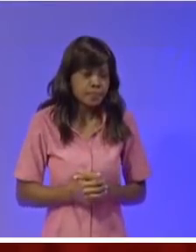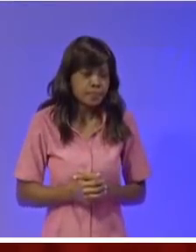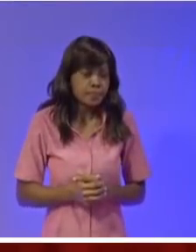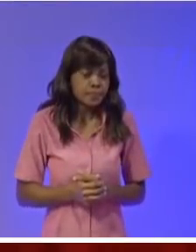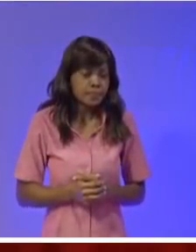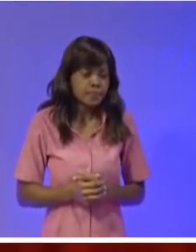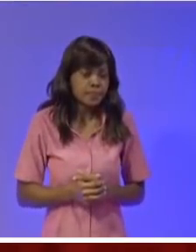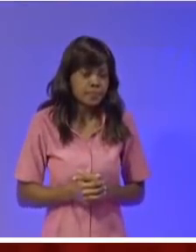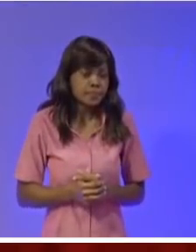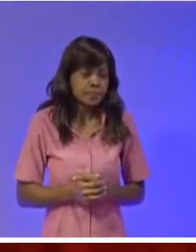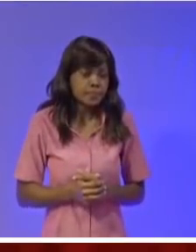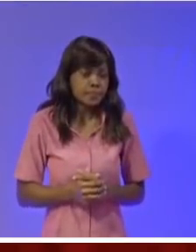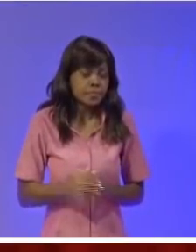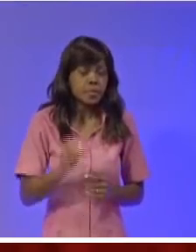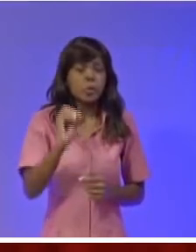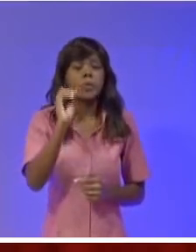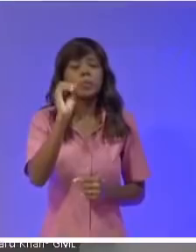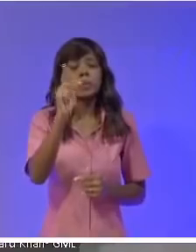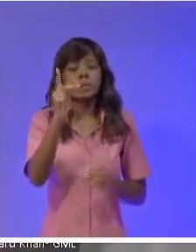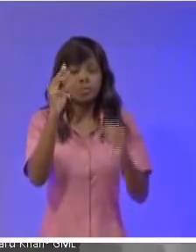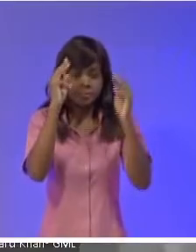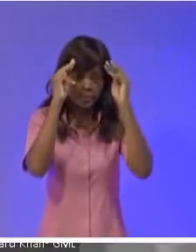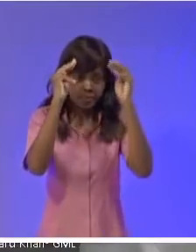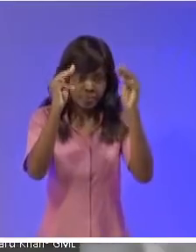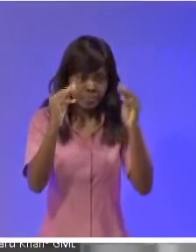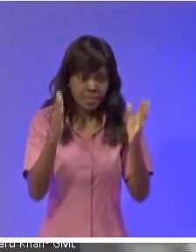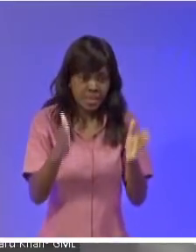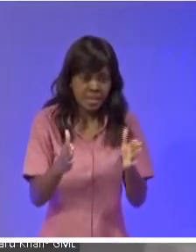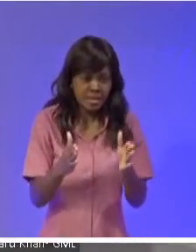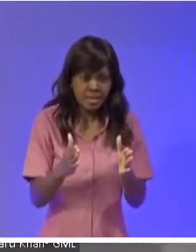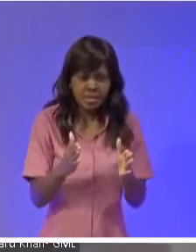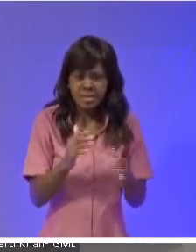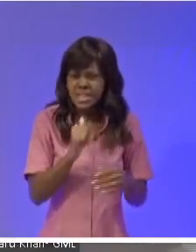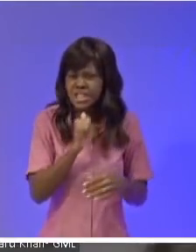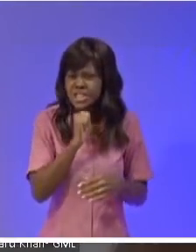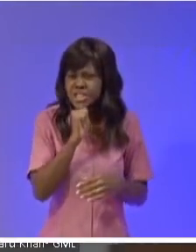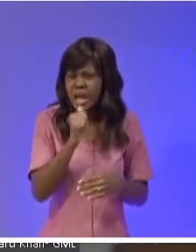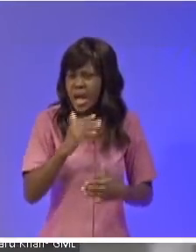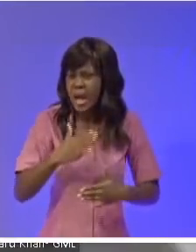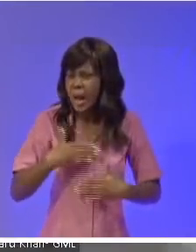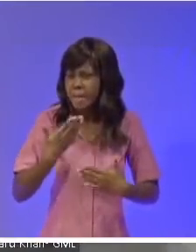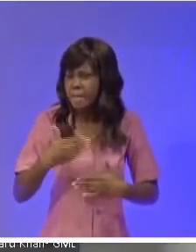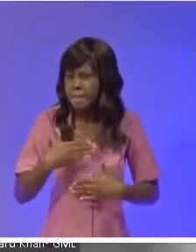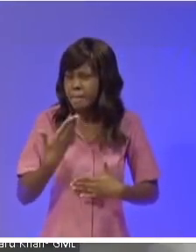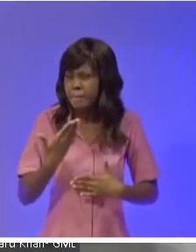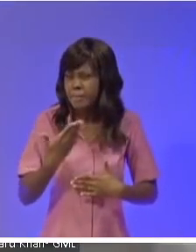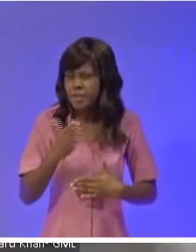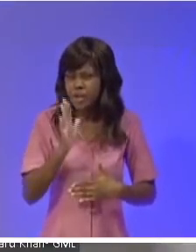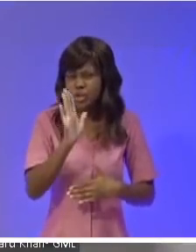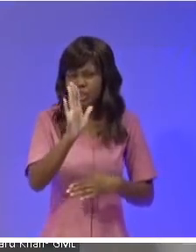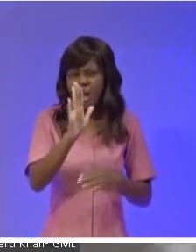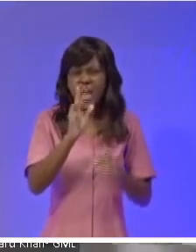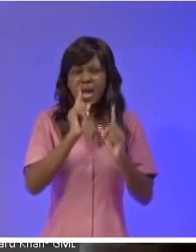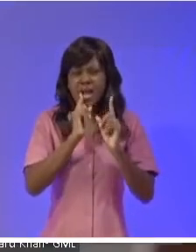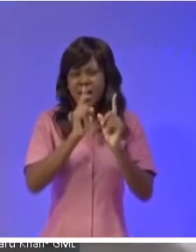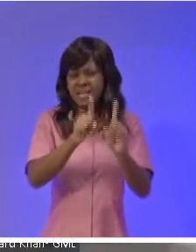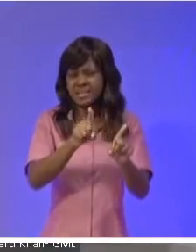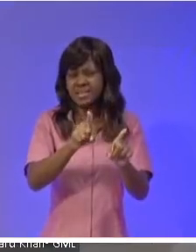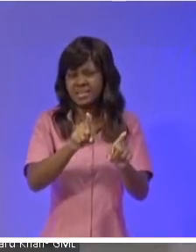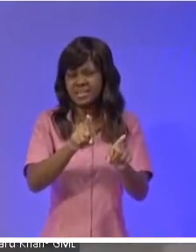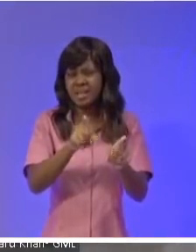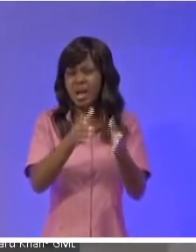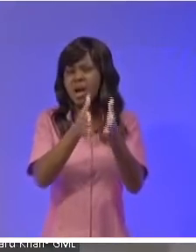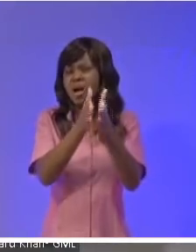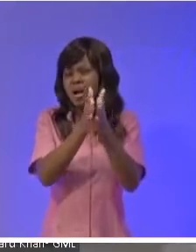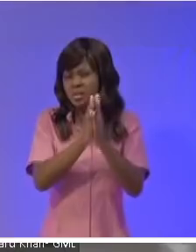All right, Minister. I'm not quite satisfied with that response you gave to Alicia, because she did raise a very valid question that people